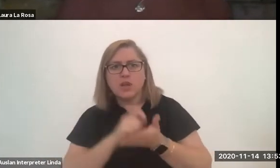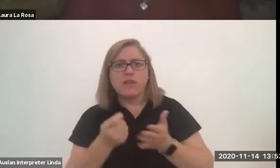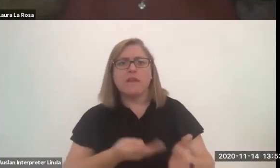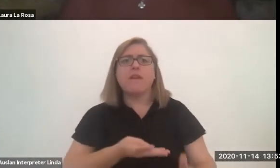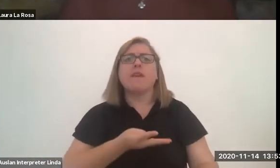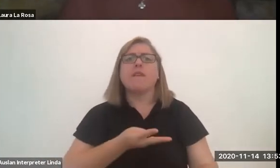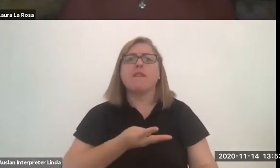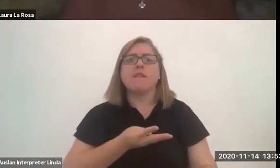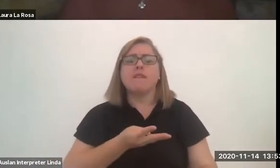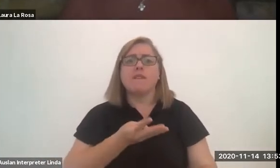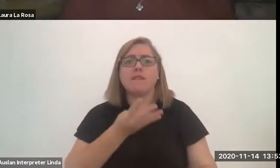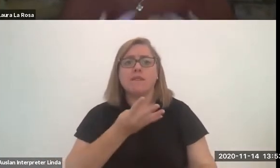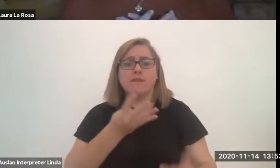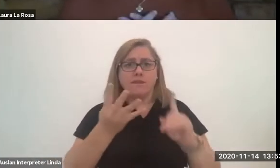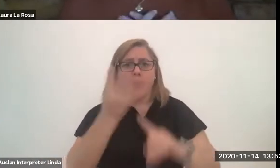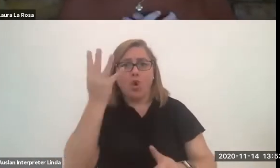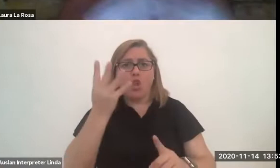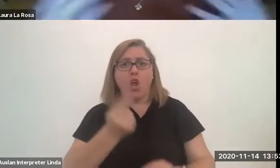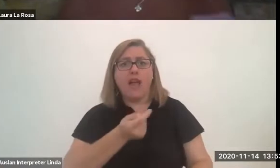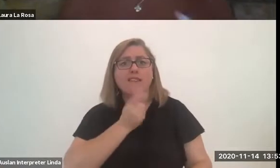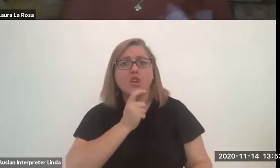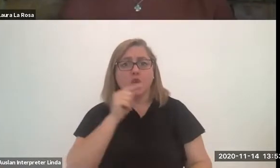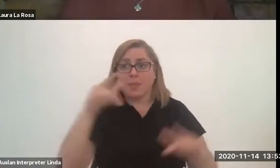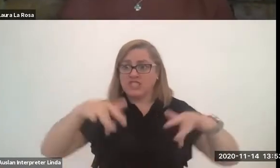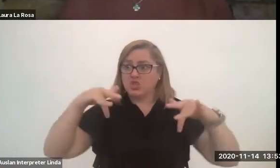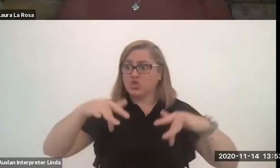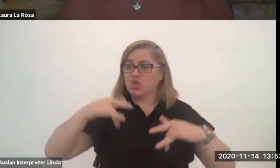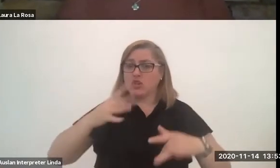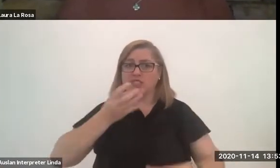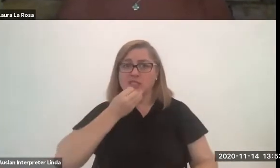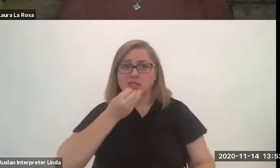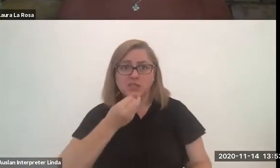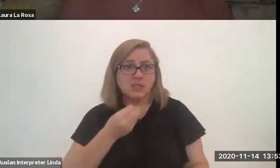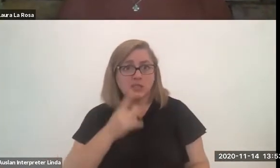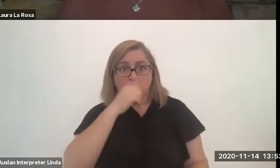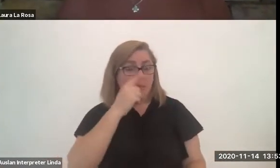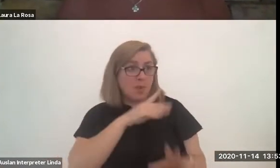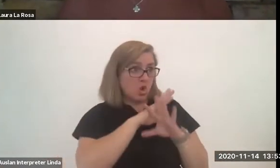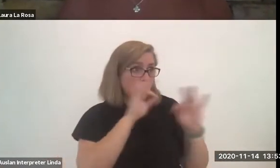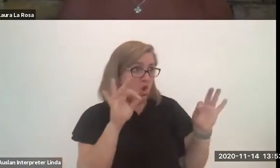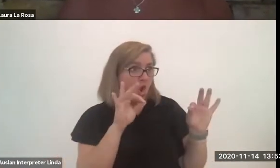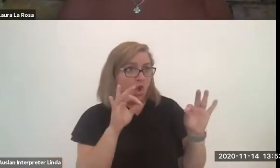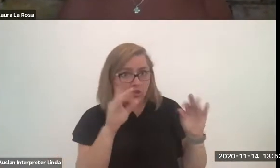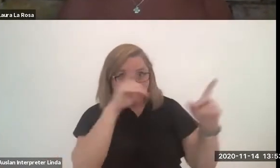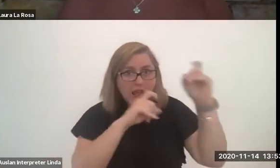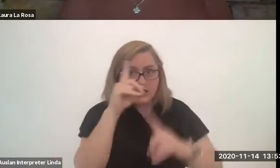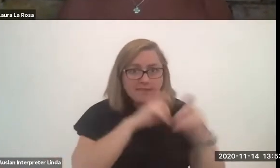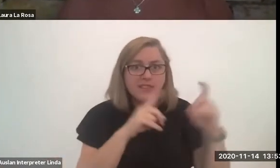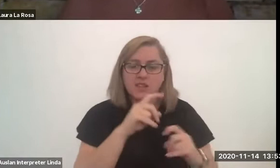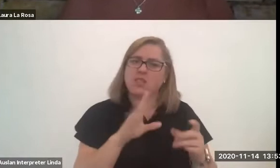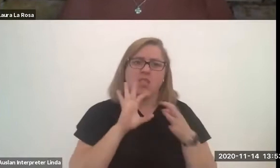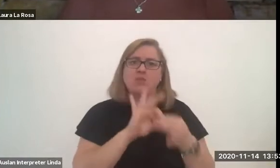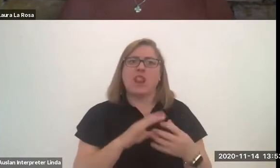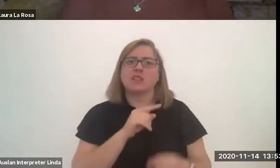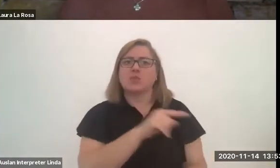realized I hadn't eaten yet. And look, even non-writers and non-creators I think everyone across the board can kind of relate